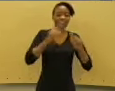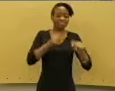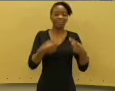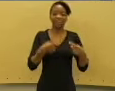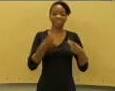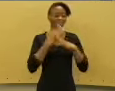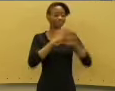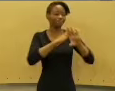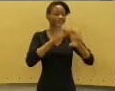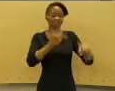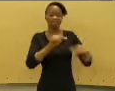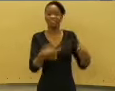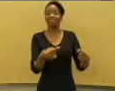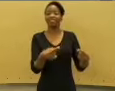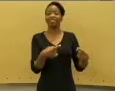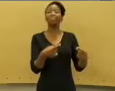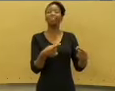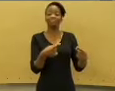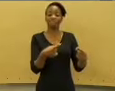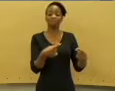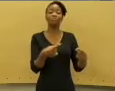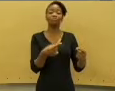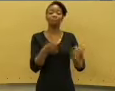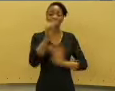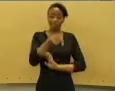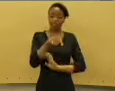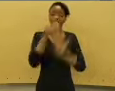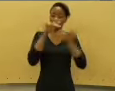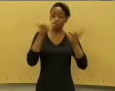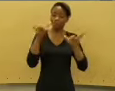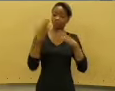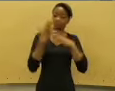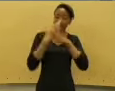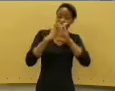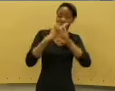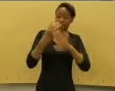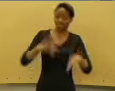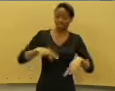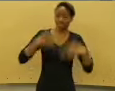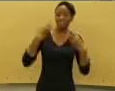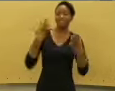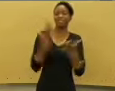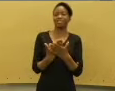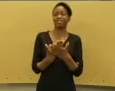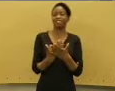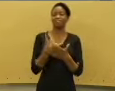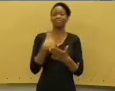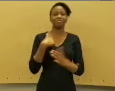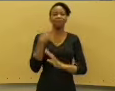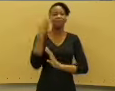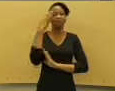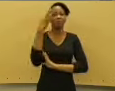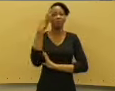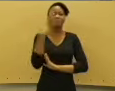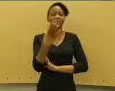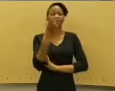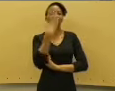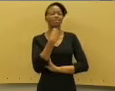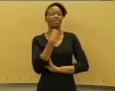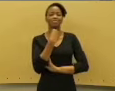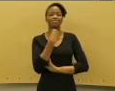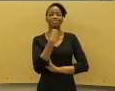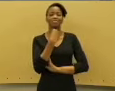asked to people who can defend themselves, who've been assaulted, so I can only imagine what will be said to me.